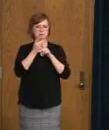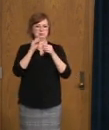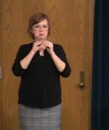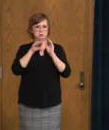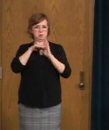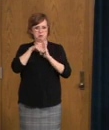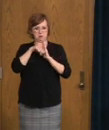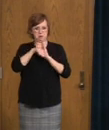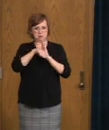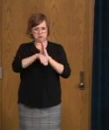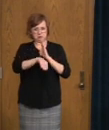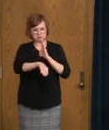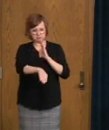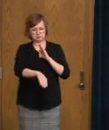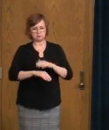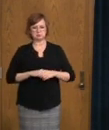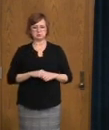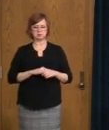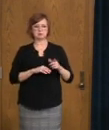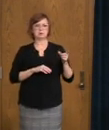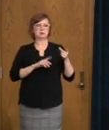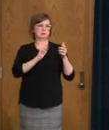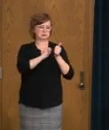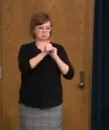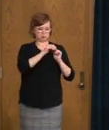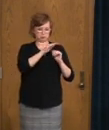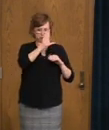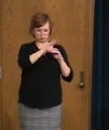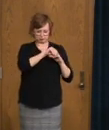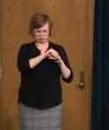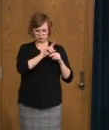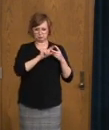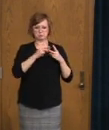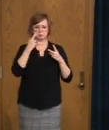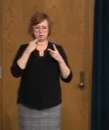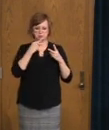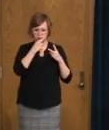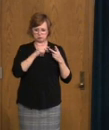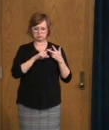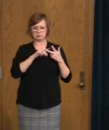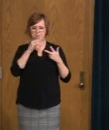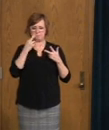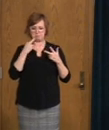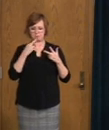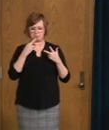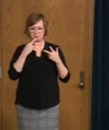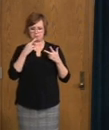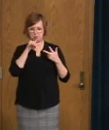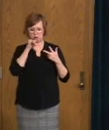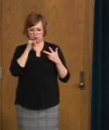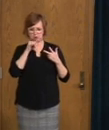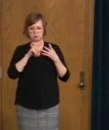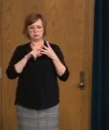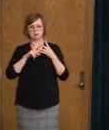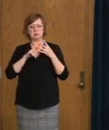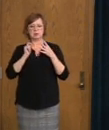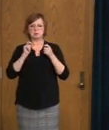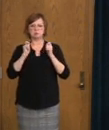way? So sports have been slowed down, restaurants, bars, the reopen guidelines have been